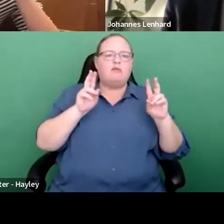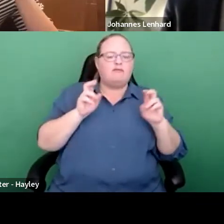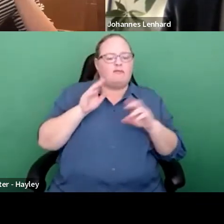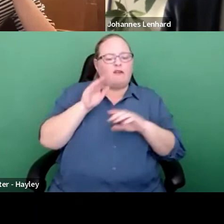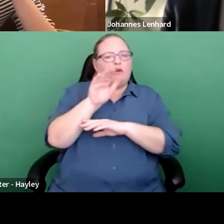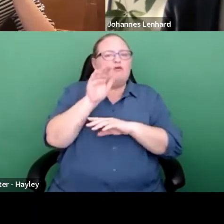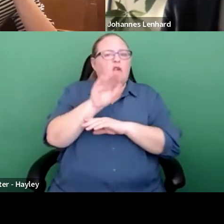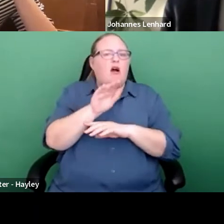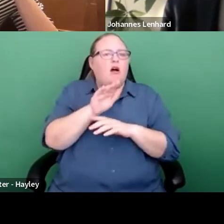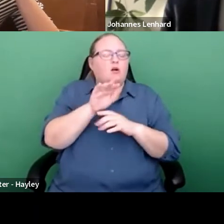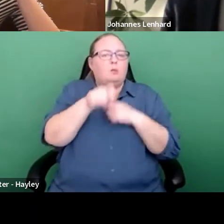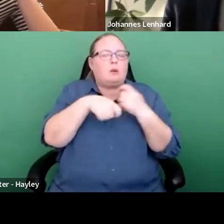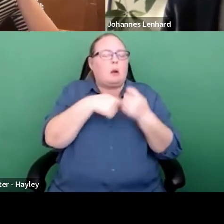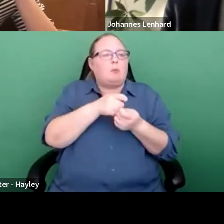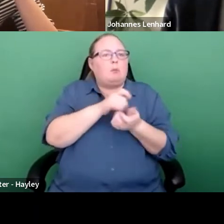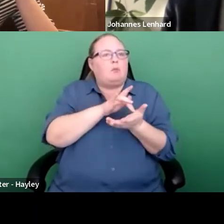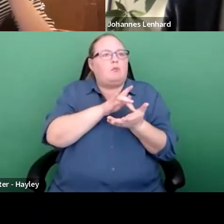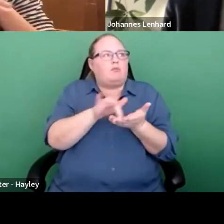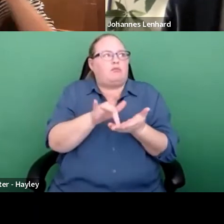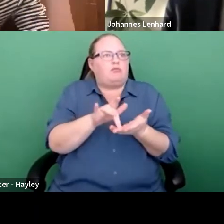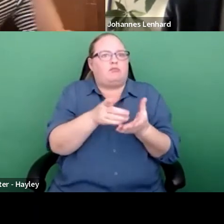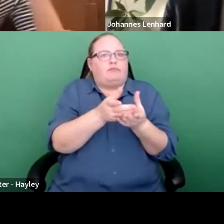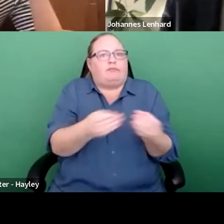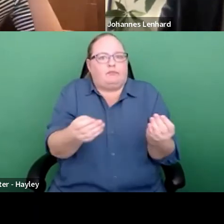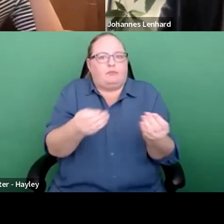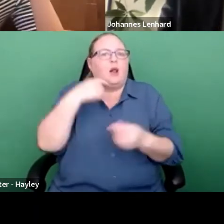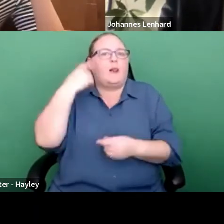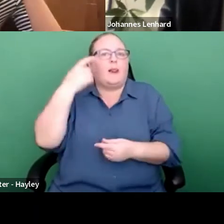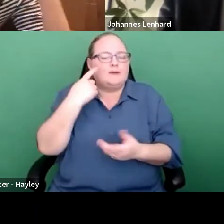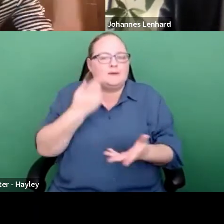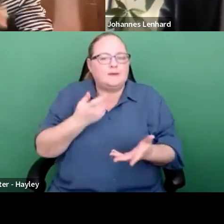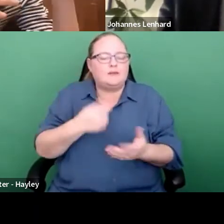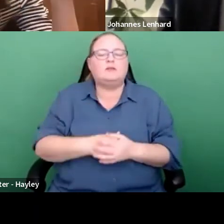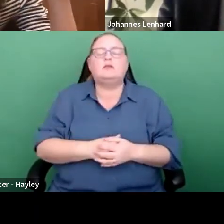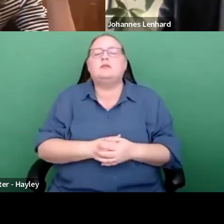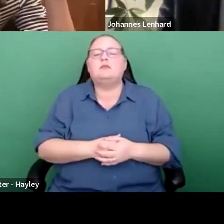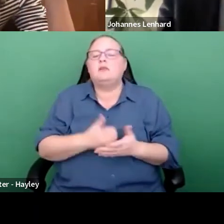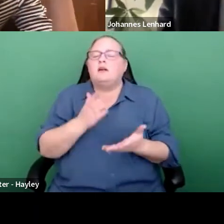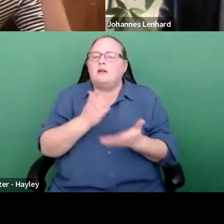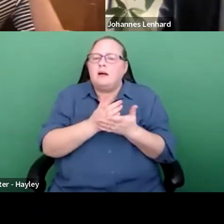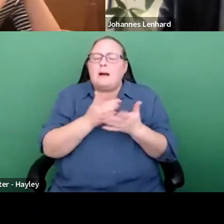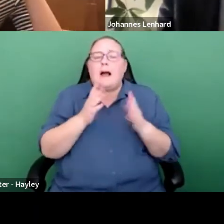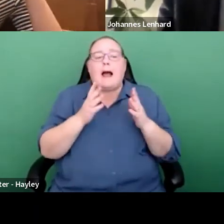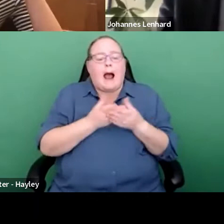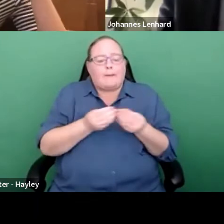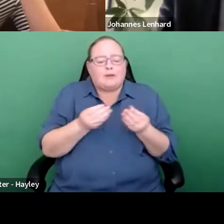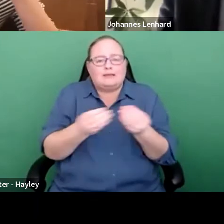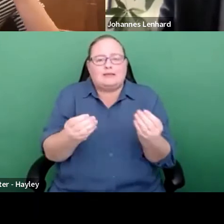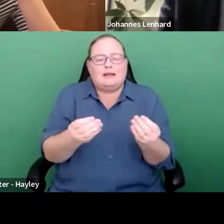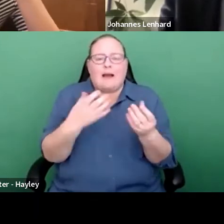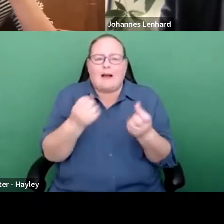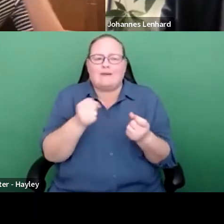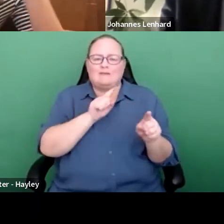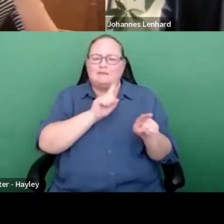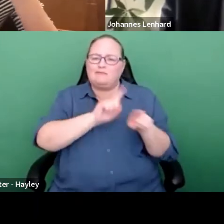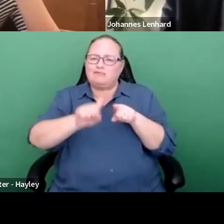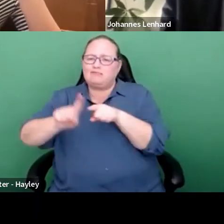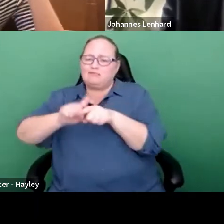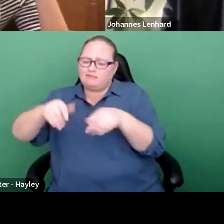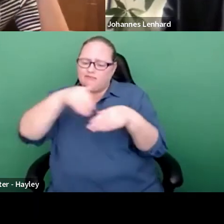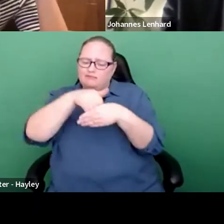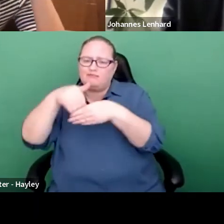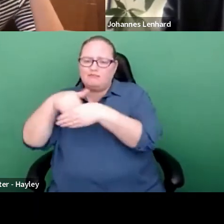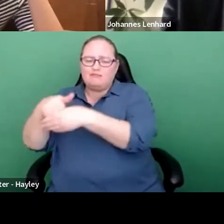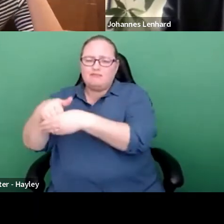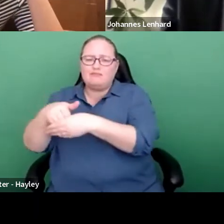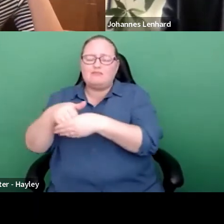fieldwork conversations revealed that emptiness actually took up many, many forms, and some were more villainized while others were normalized and barely seen